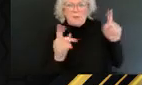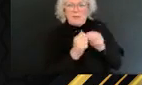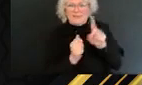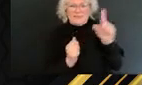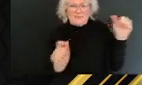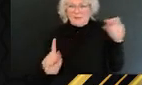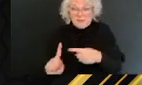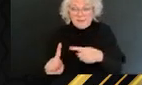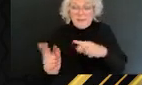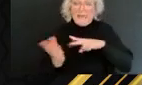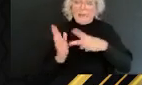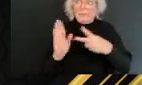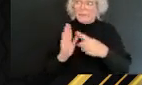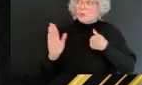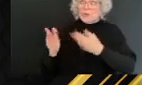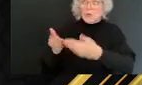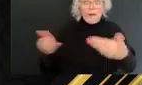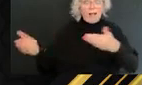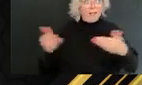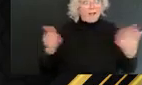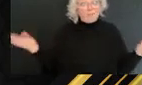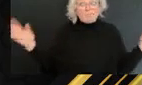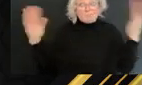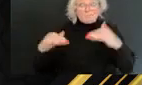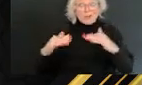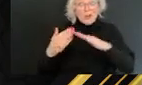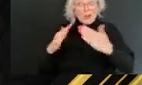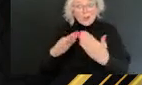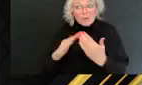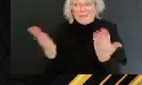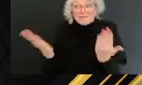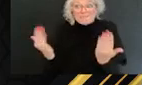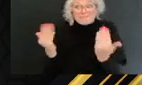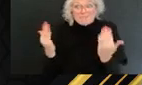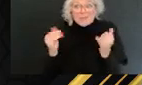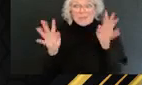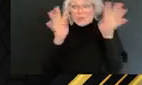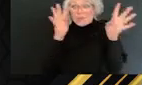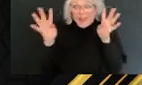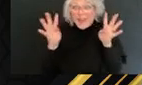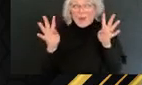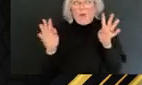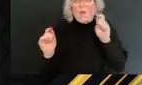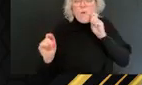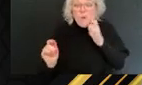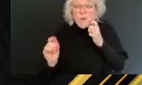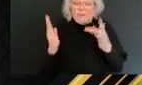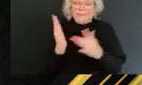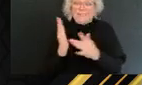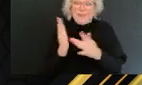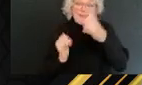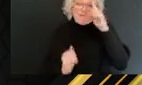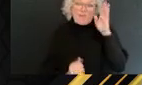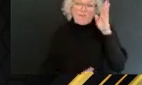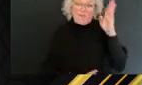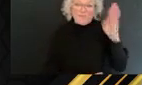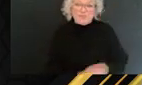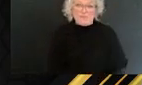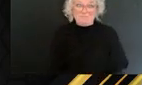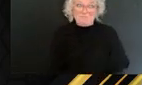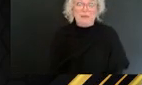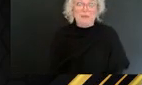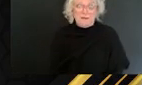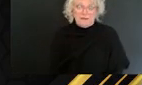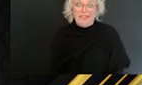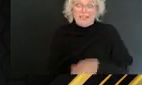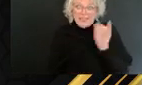disabilities. That means we're welcoming the community to help us to create some cool tech for the future. I know